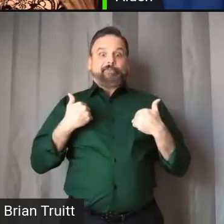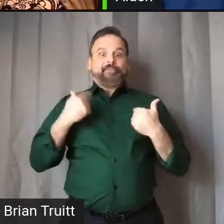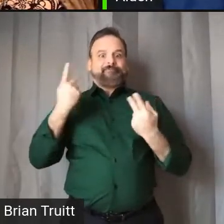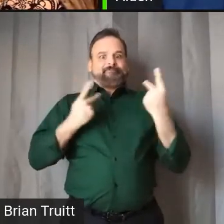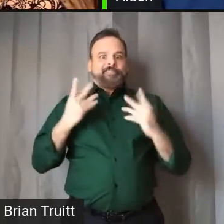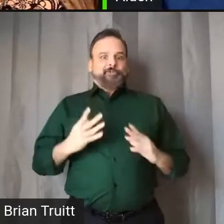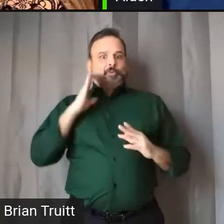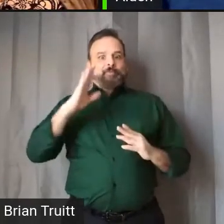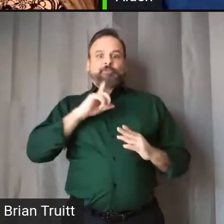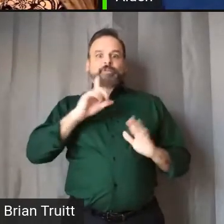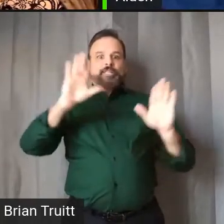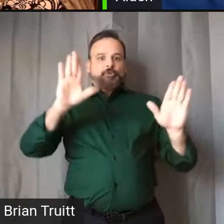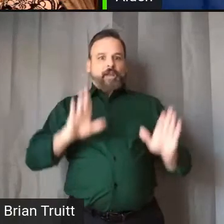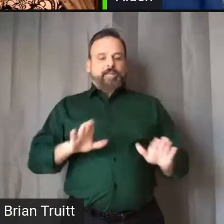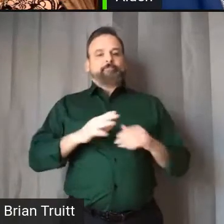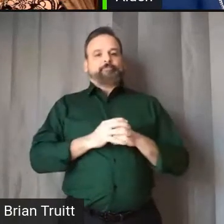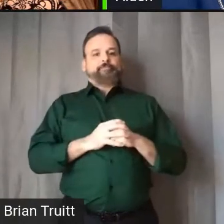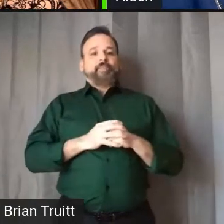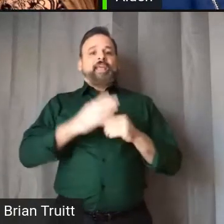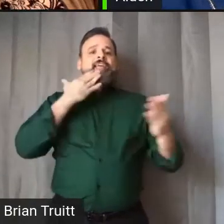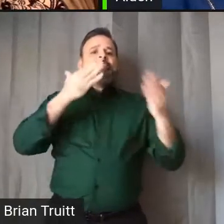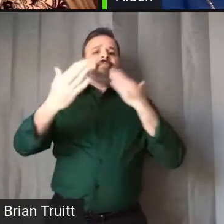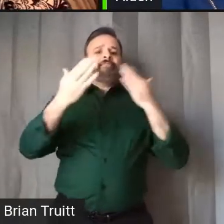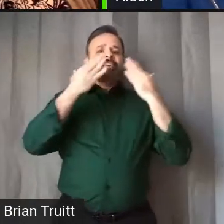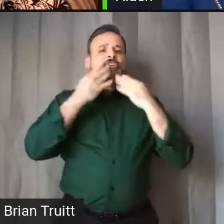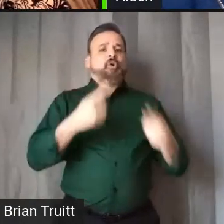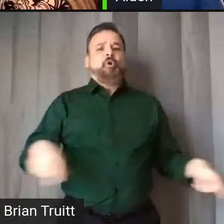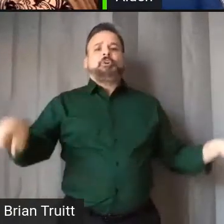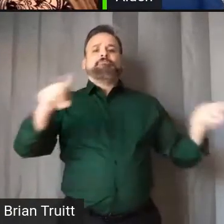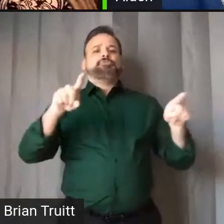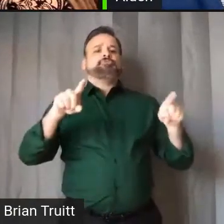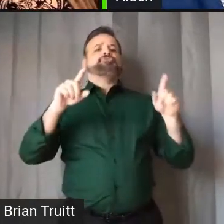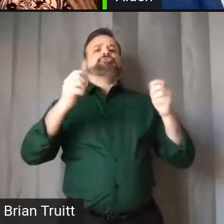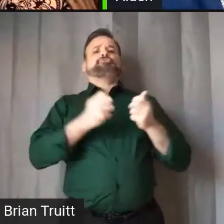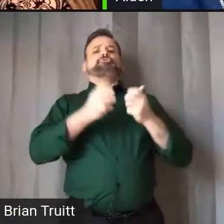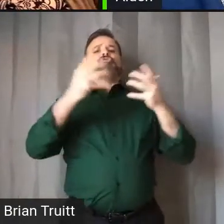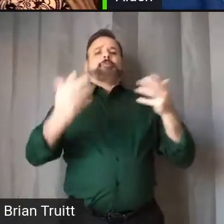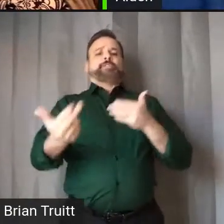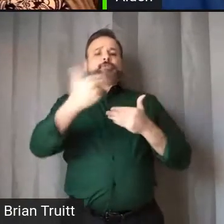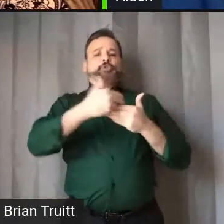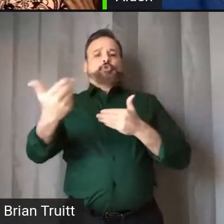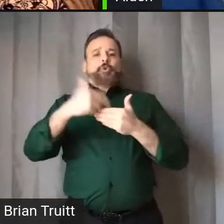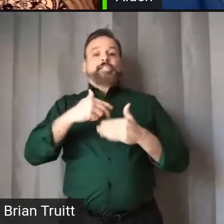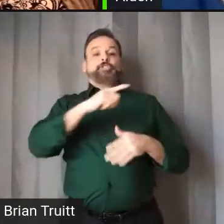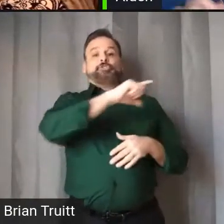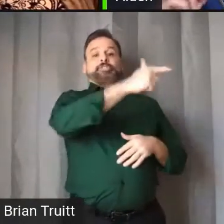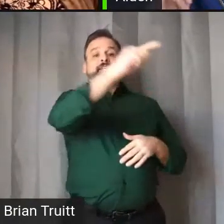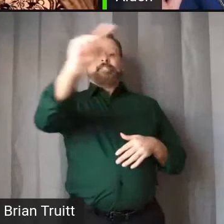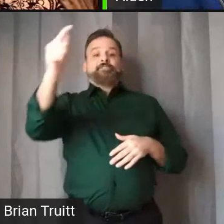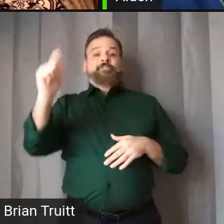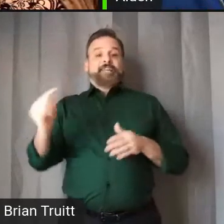great. Thank you all so much for joining us. If we could go through one more